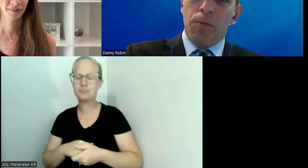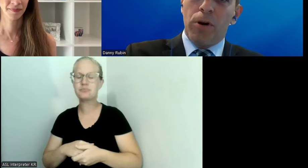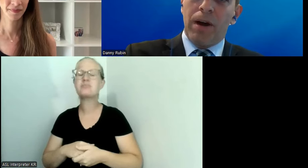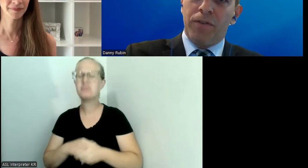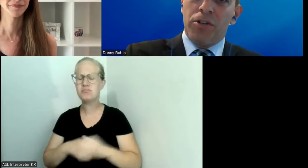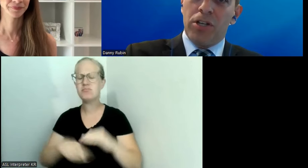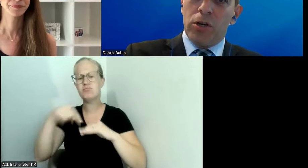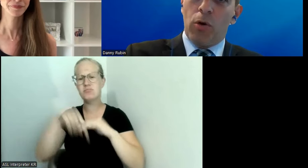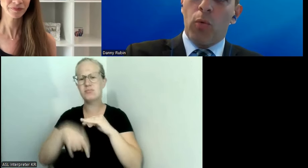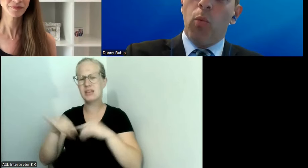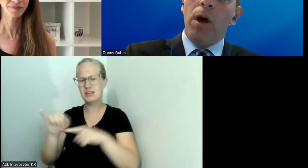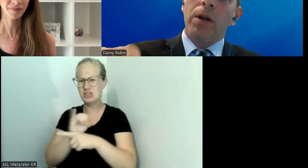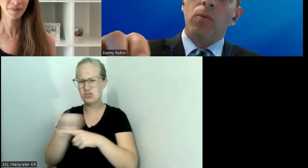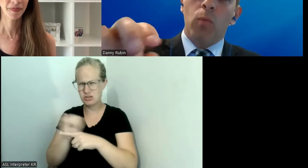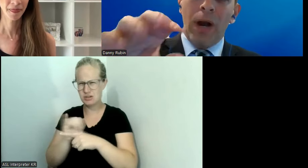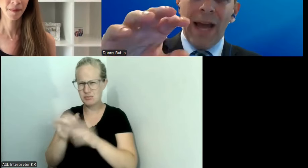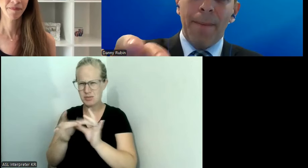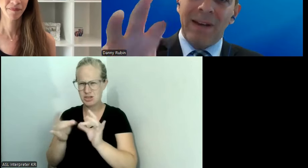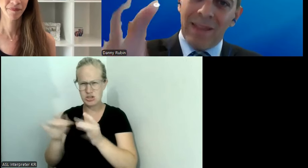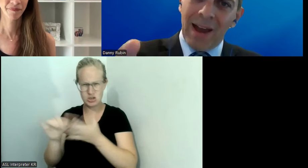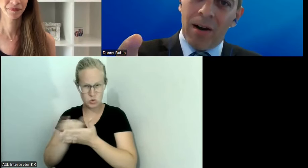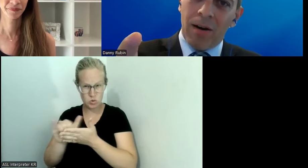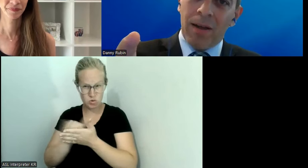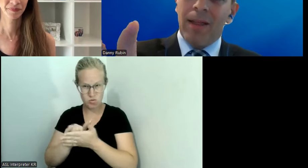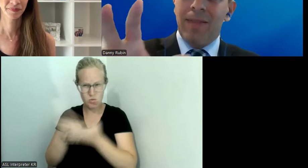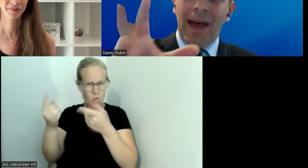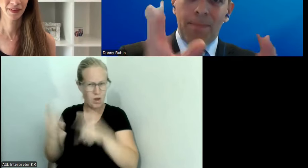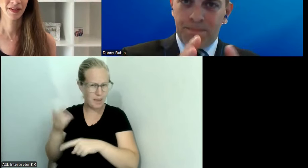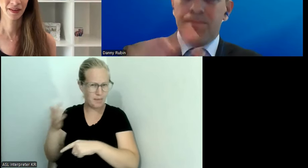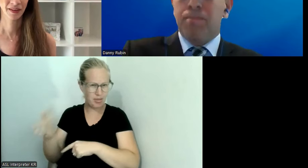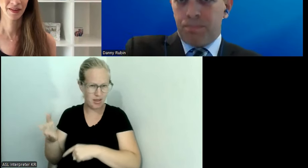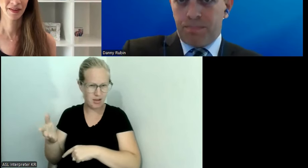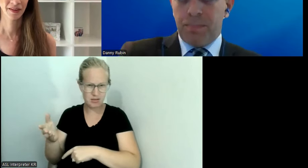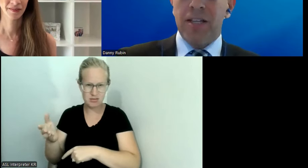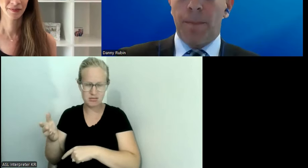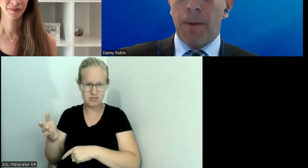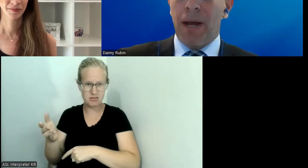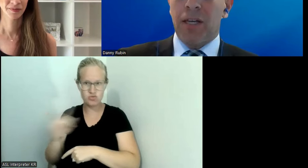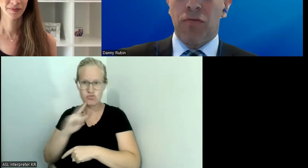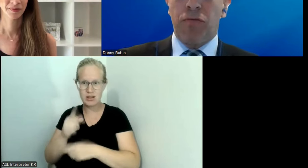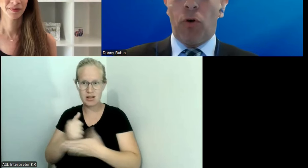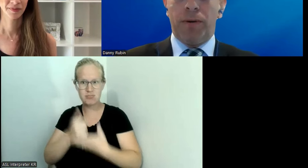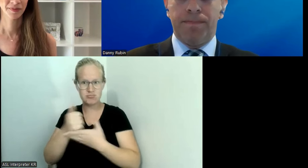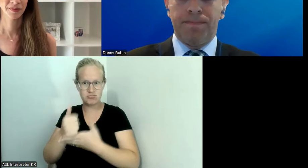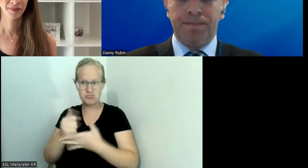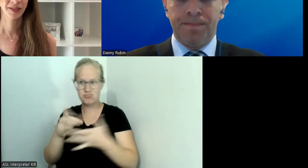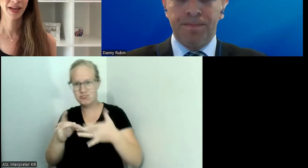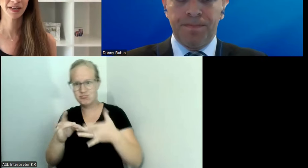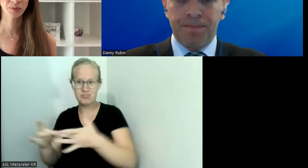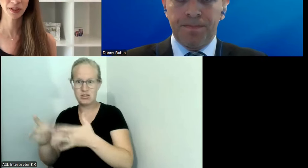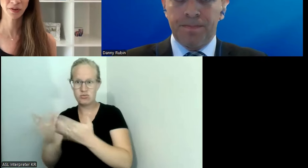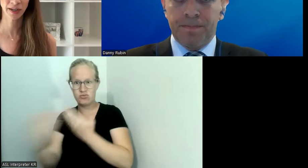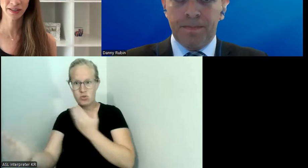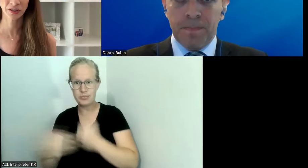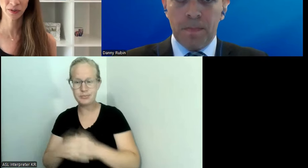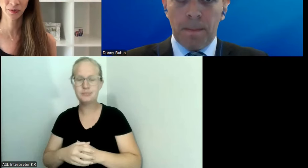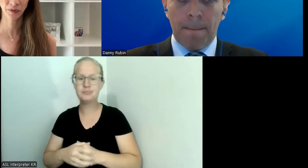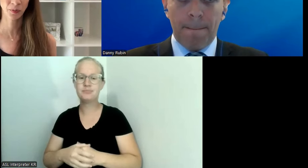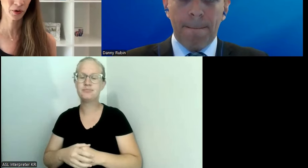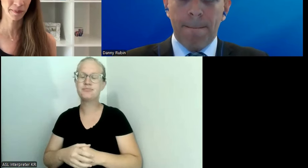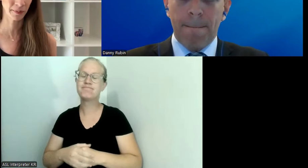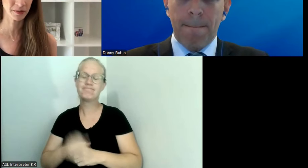internship you spoke about first in New York. What, what happened there that ended up propelling you forward? Yeah. And it's really a credit